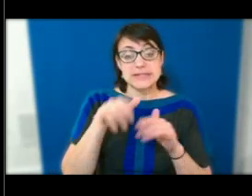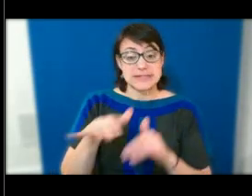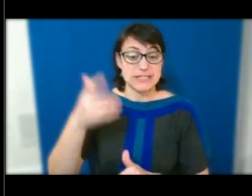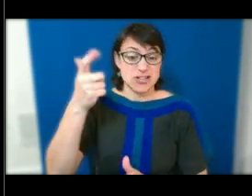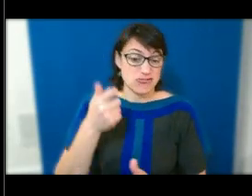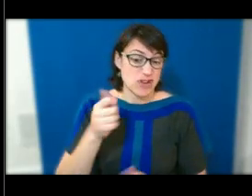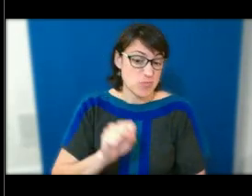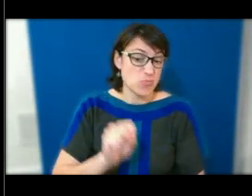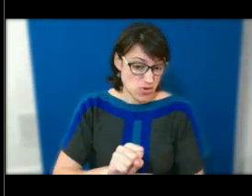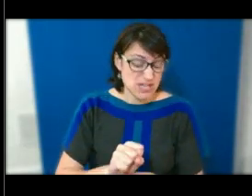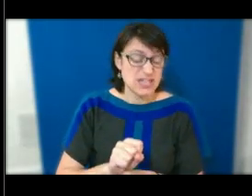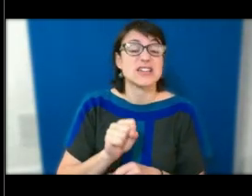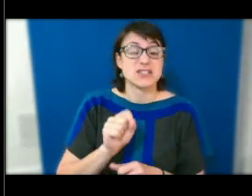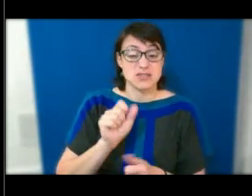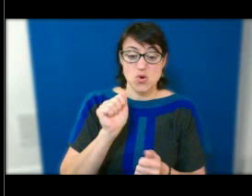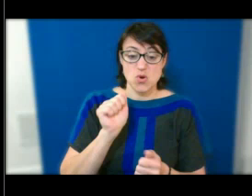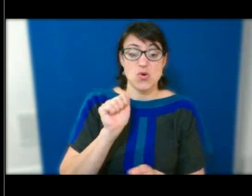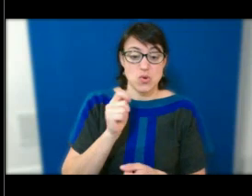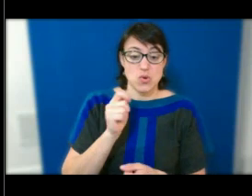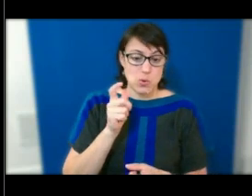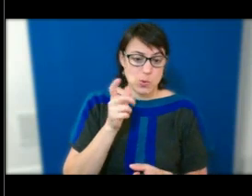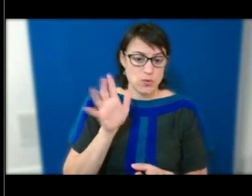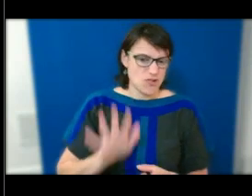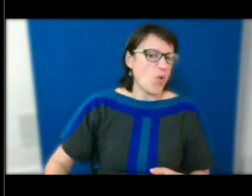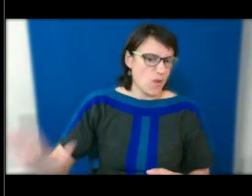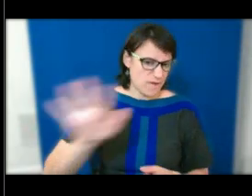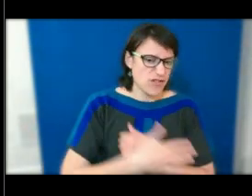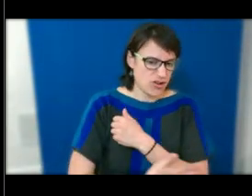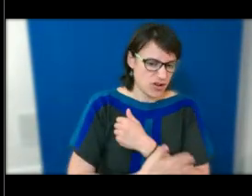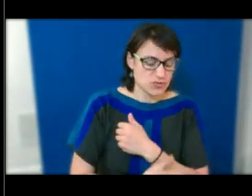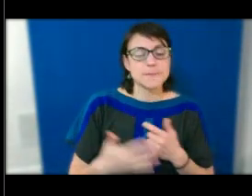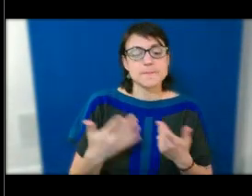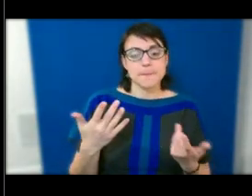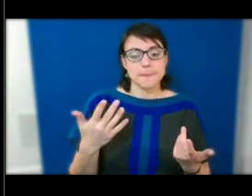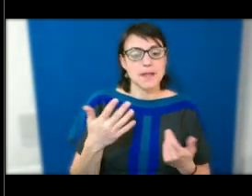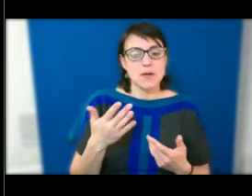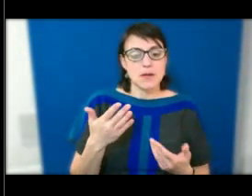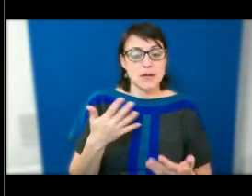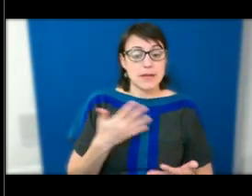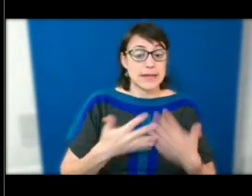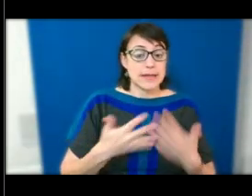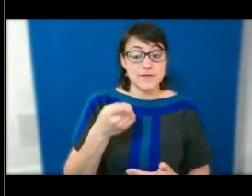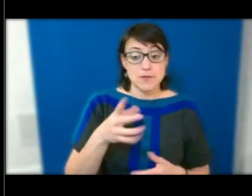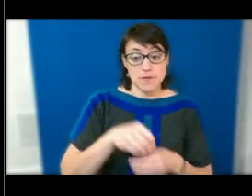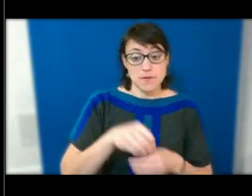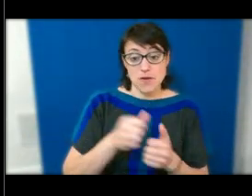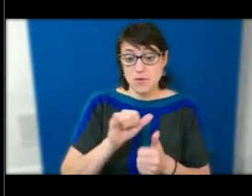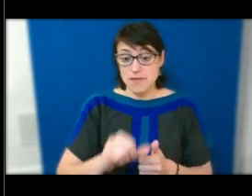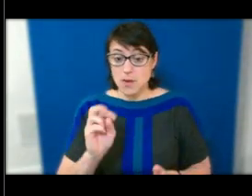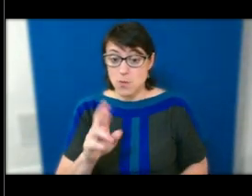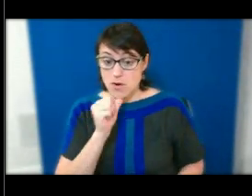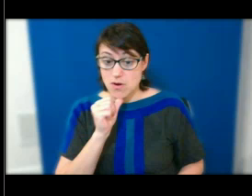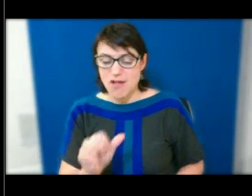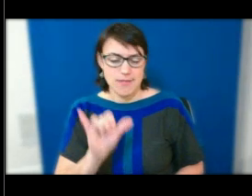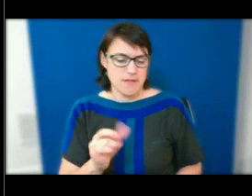communities that you are now working in, whether you've been doing that or not. And that's what we do. Next slide,